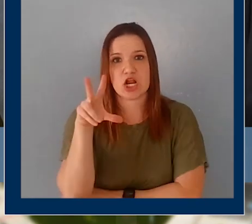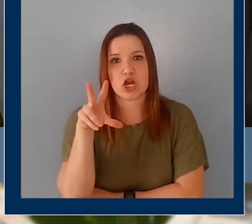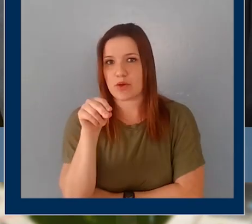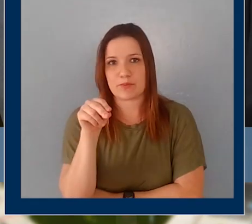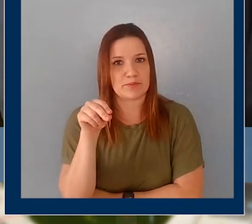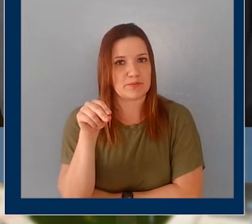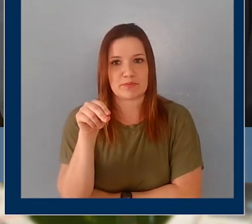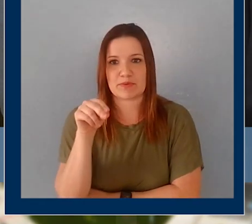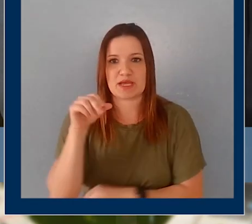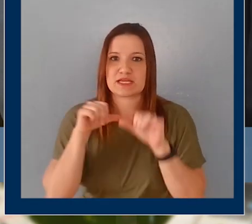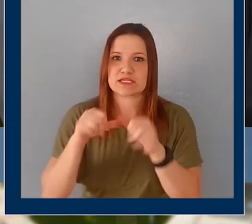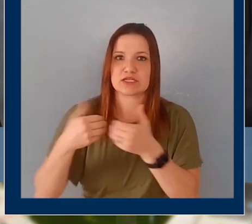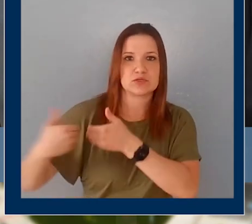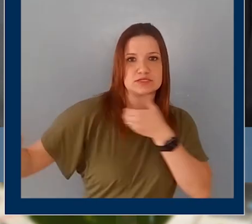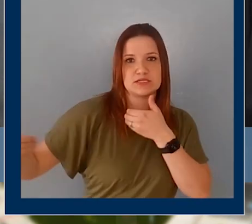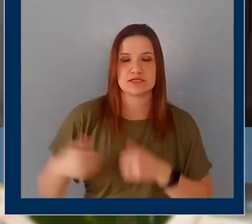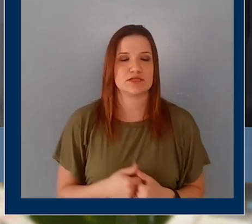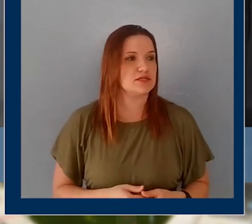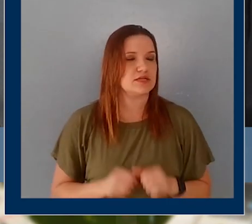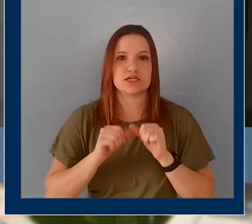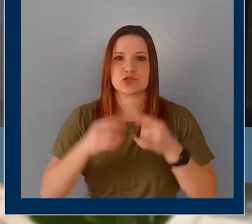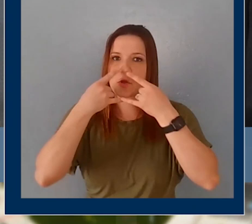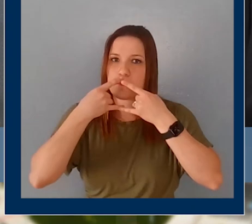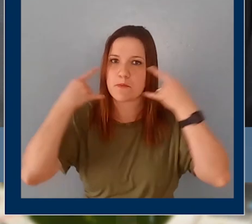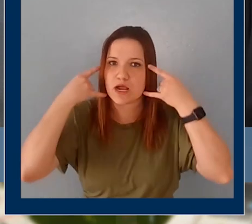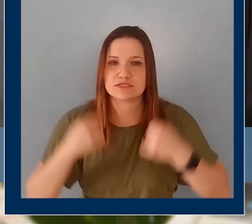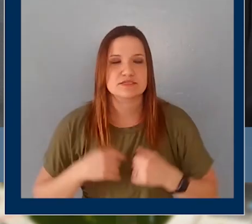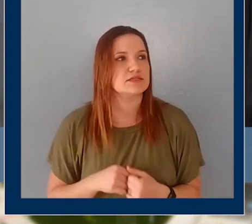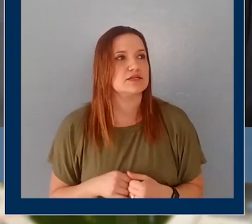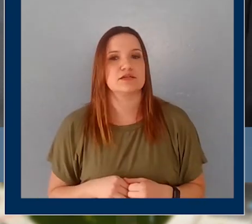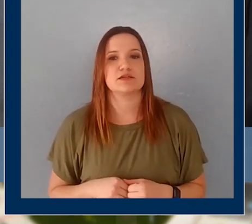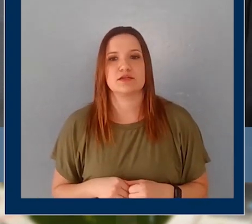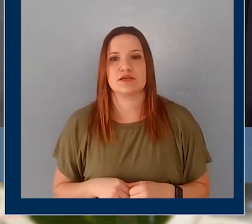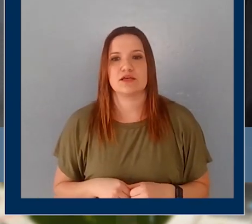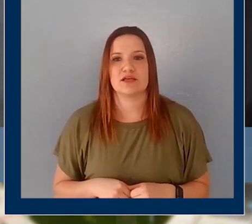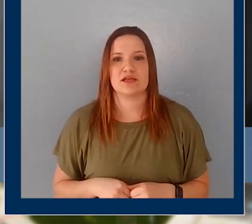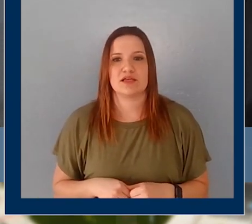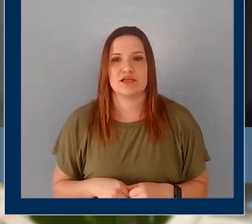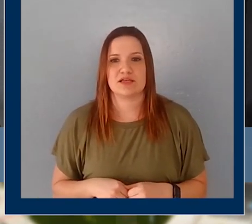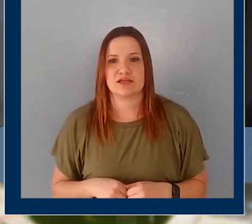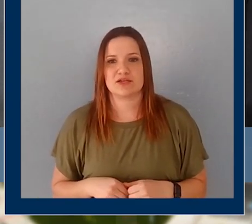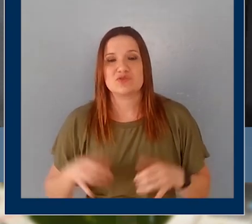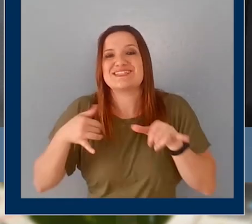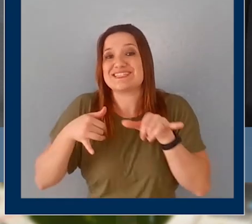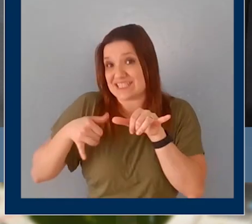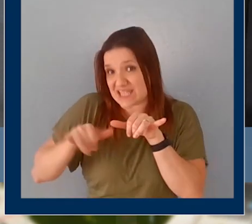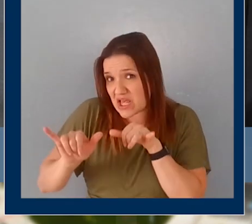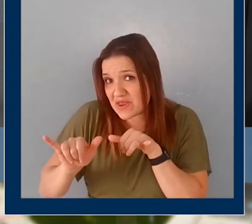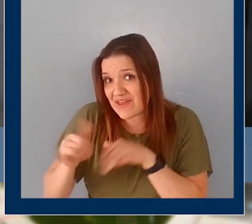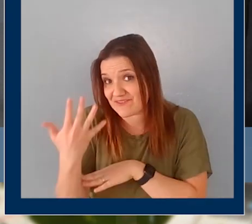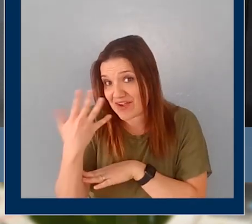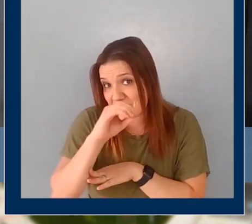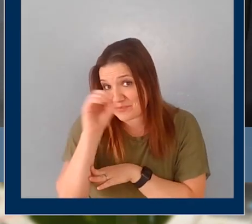I heard the other, because you could still, and there's still that 5%. It's like the flu. This actually has a